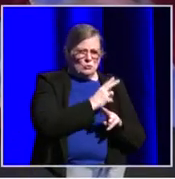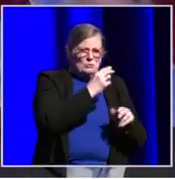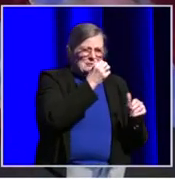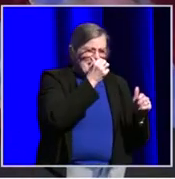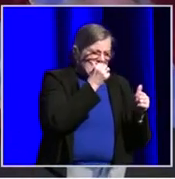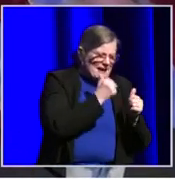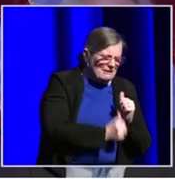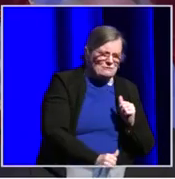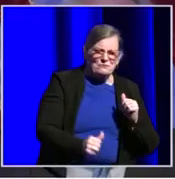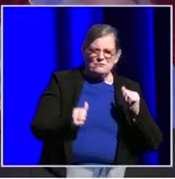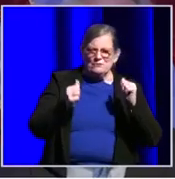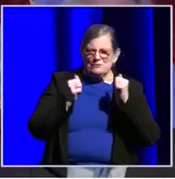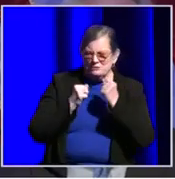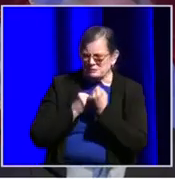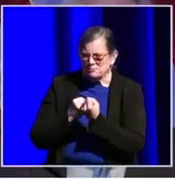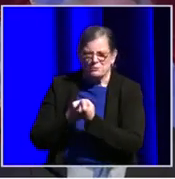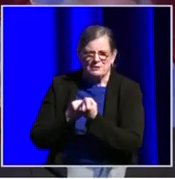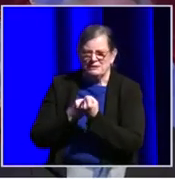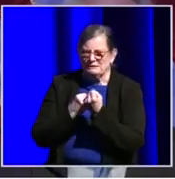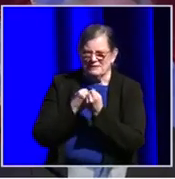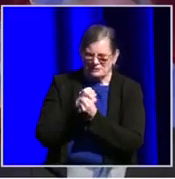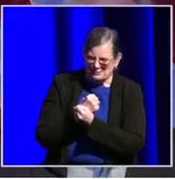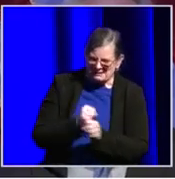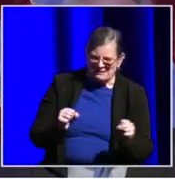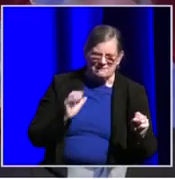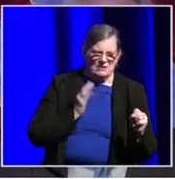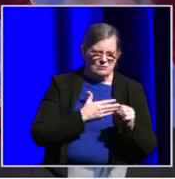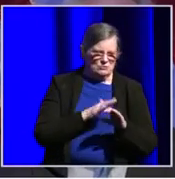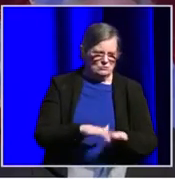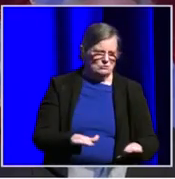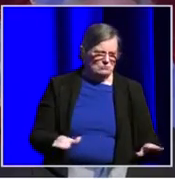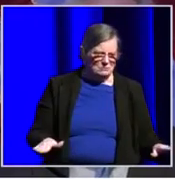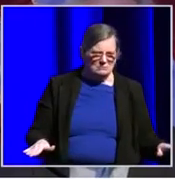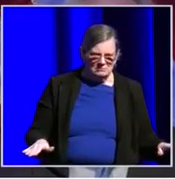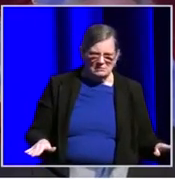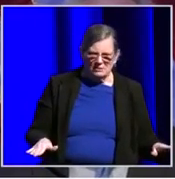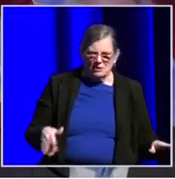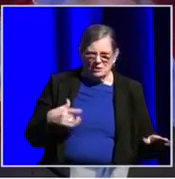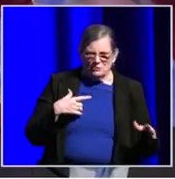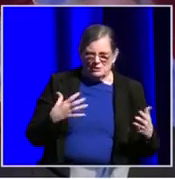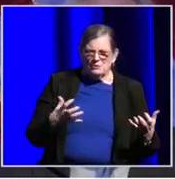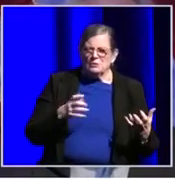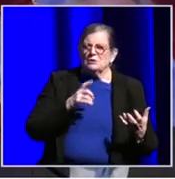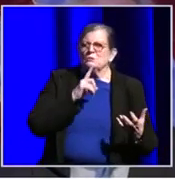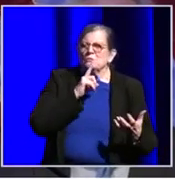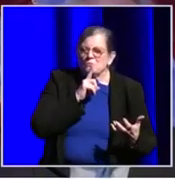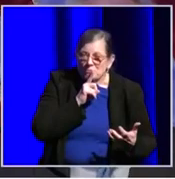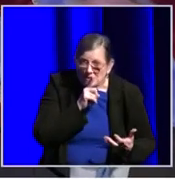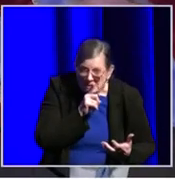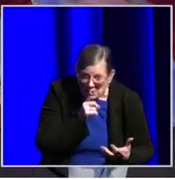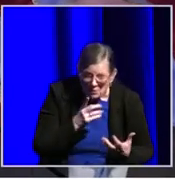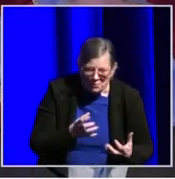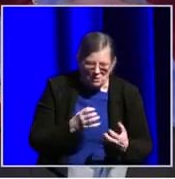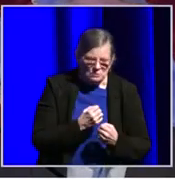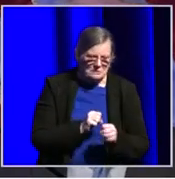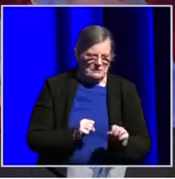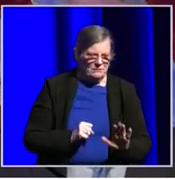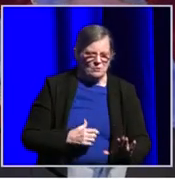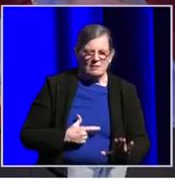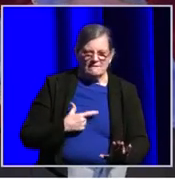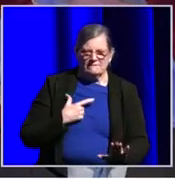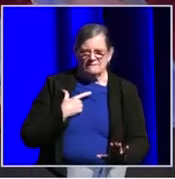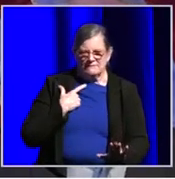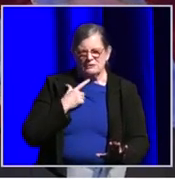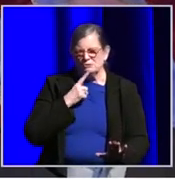lifeline to save our children. We are in a race to save lives, and it is critical that we not work